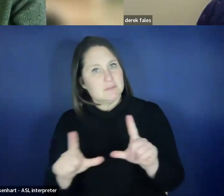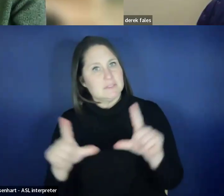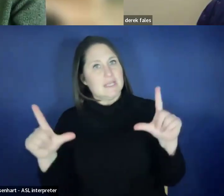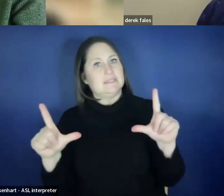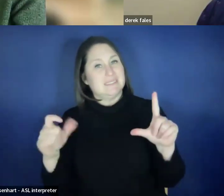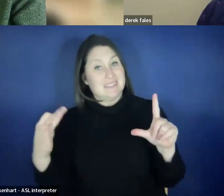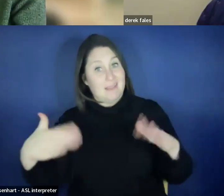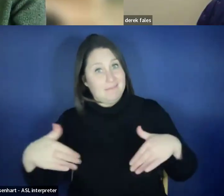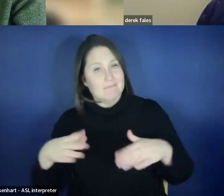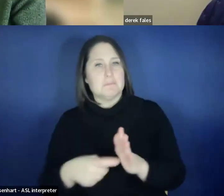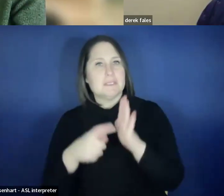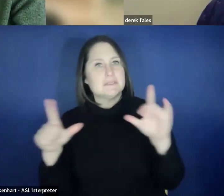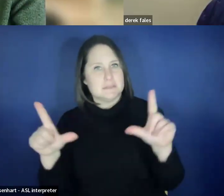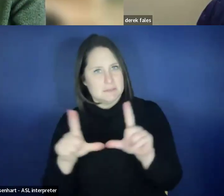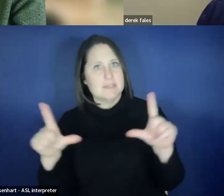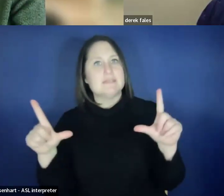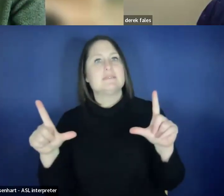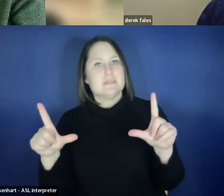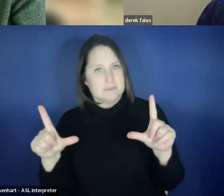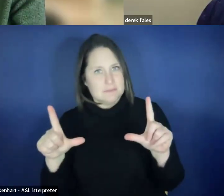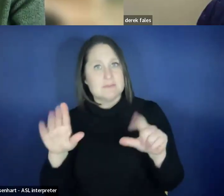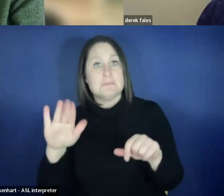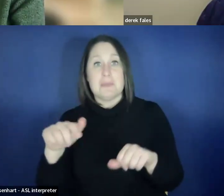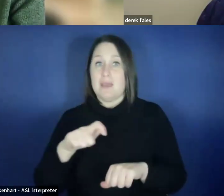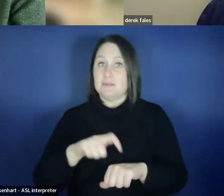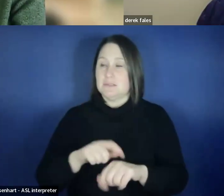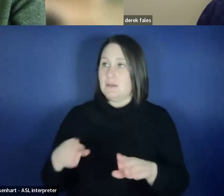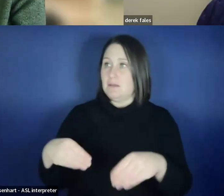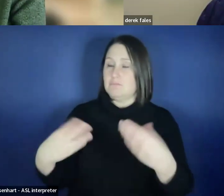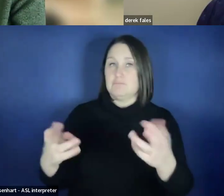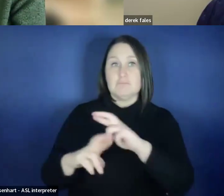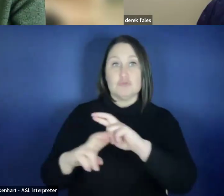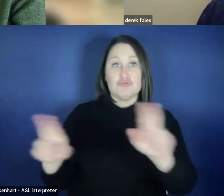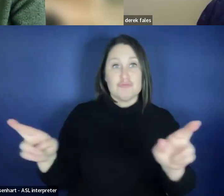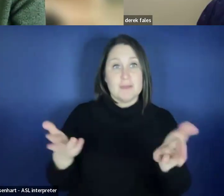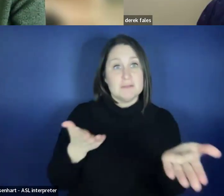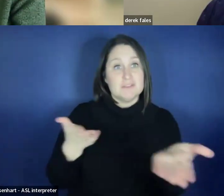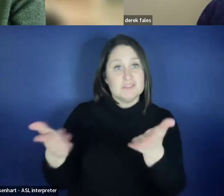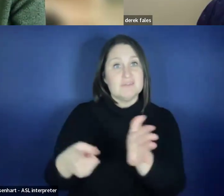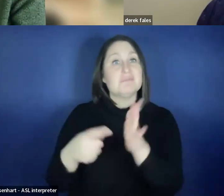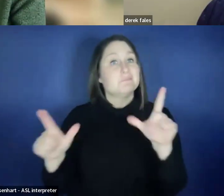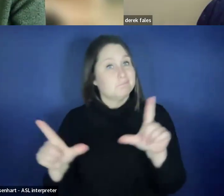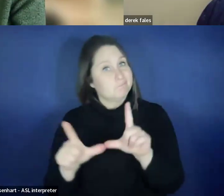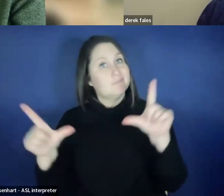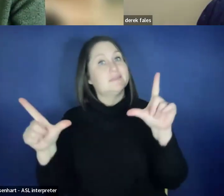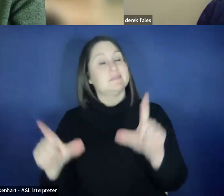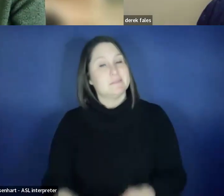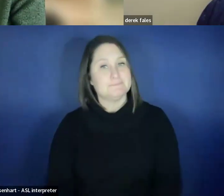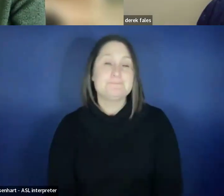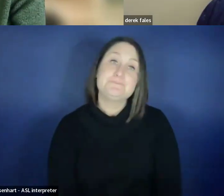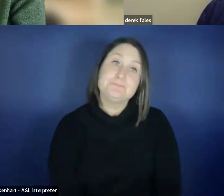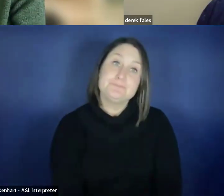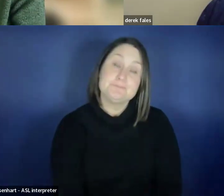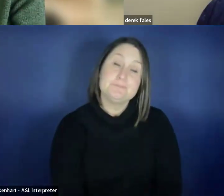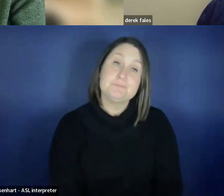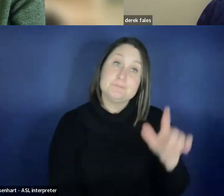already licensed by the time a provider is ready to deliver services under the lifespan. Section